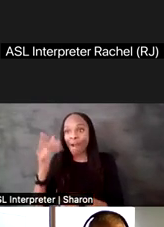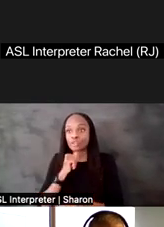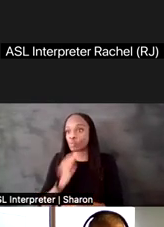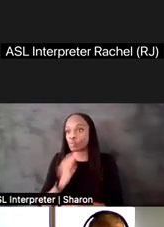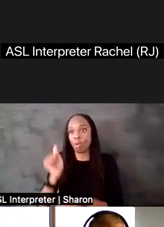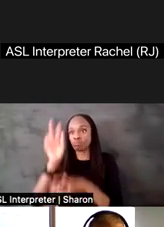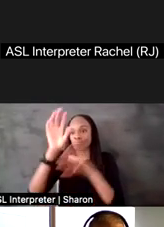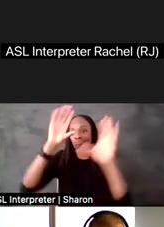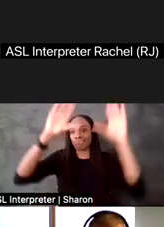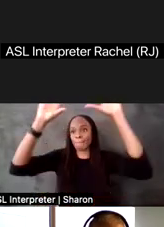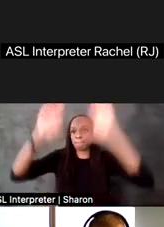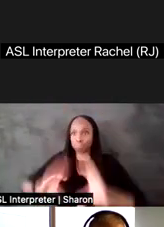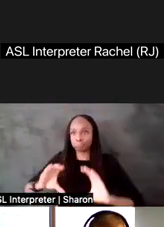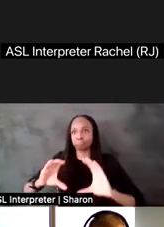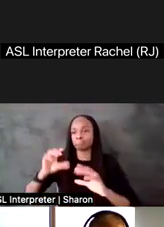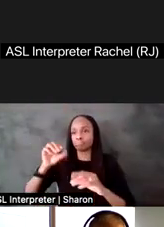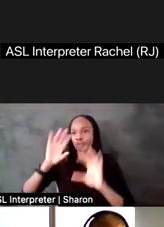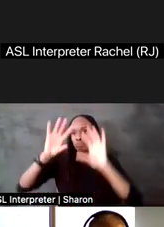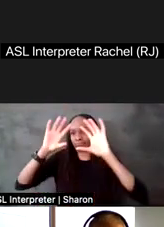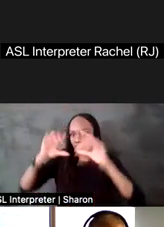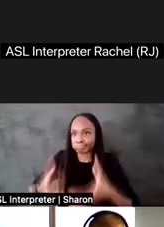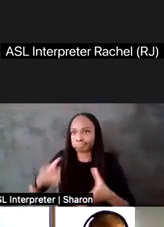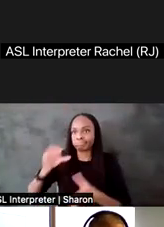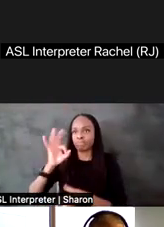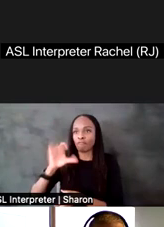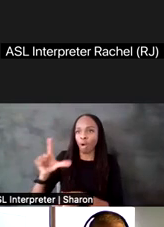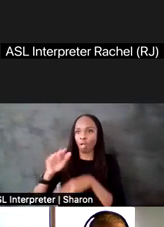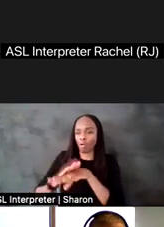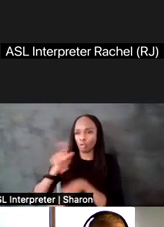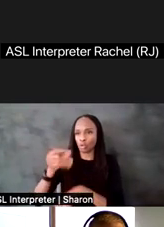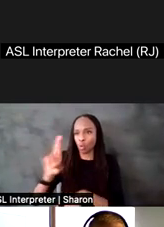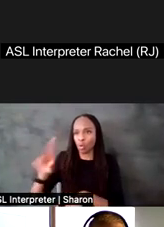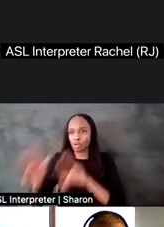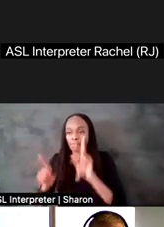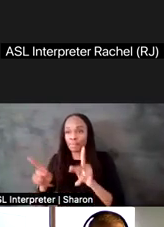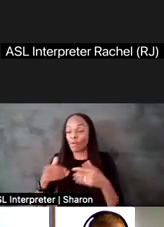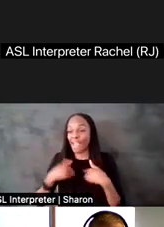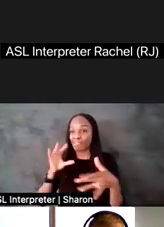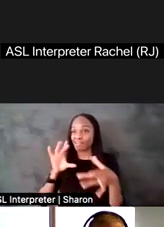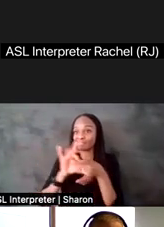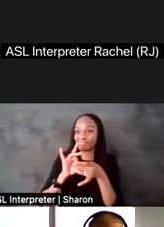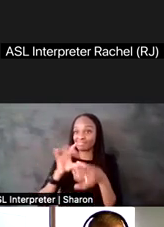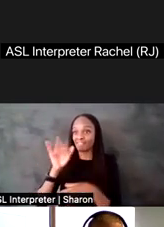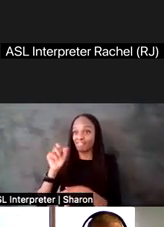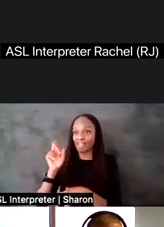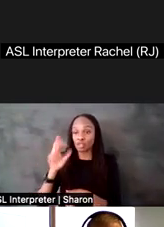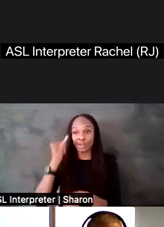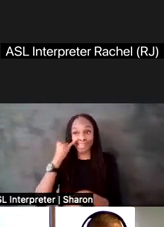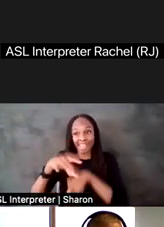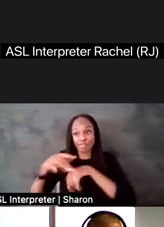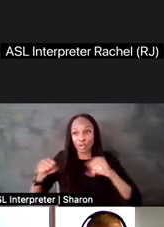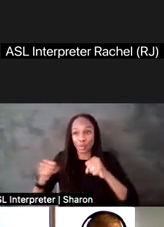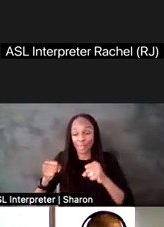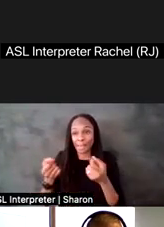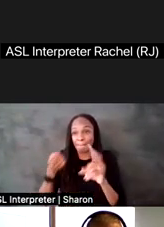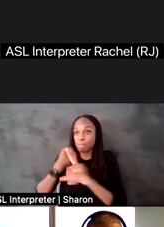others. And Yep. that doesn't require any fasteners, but something that if the earthquake happens today, which is a possibility, a large earthquake,